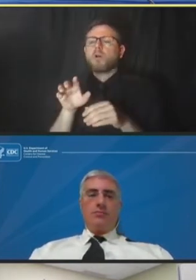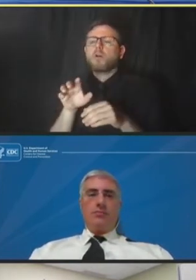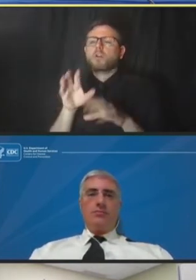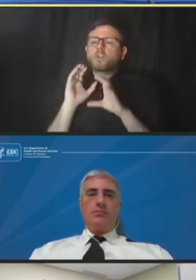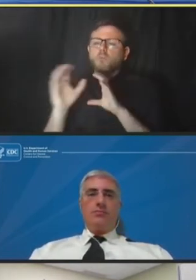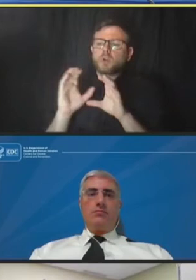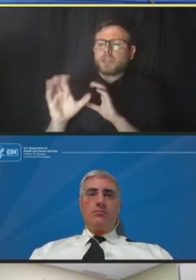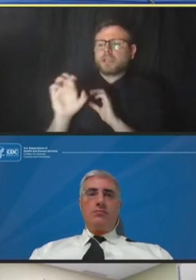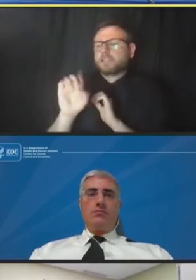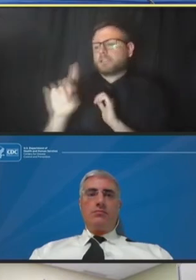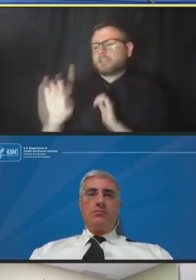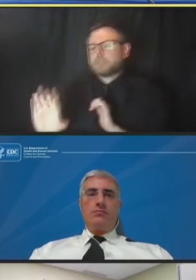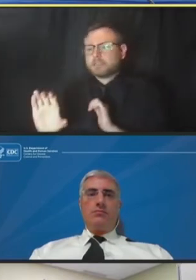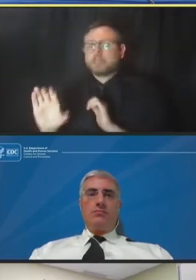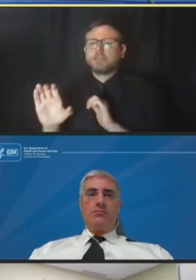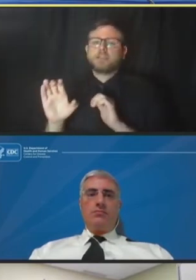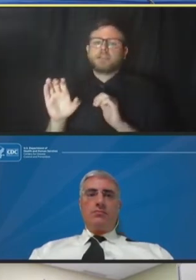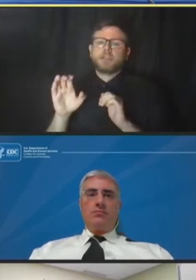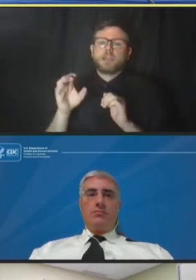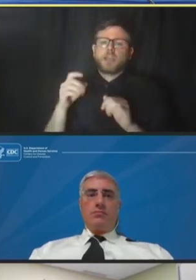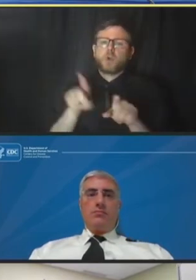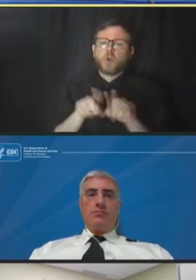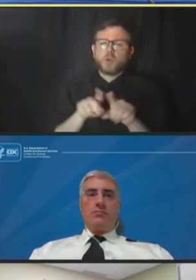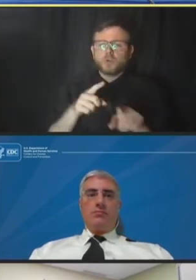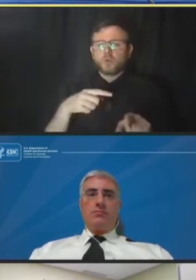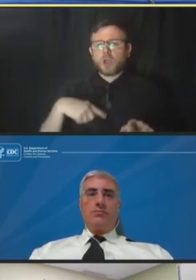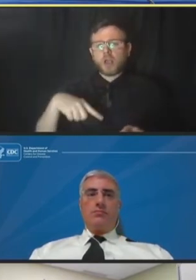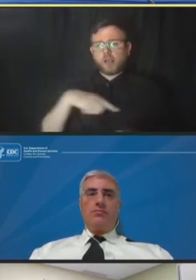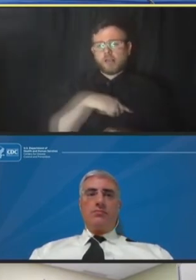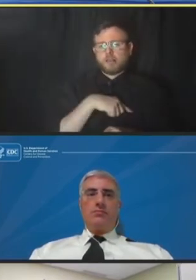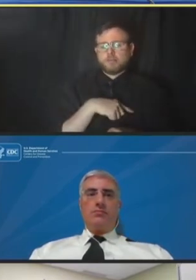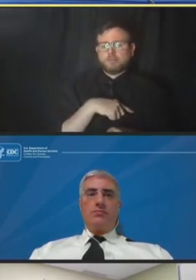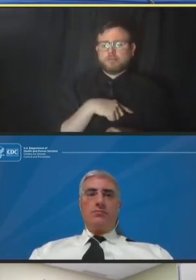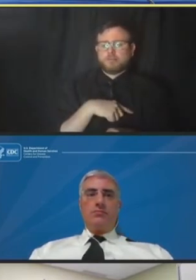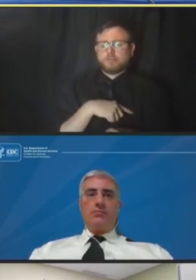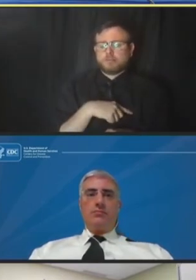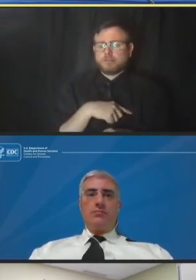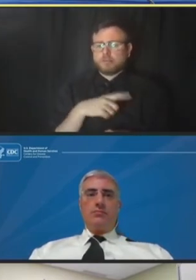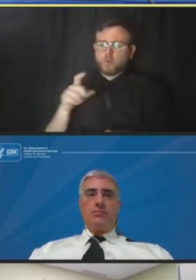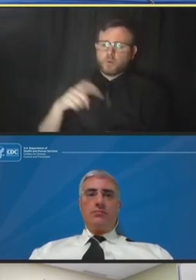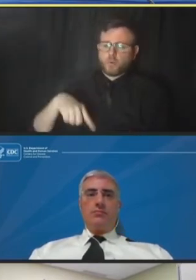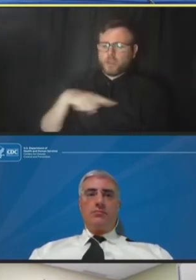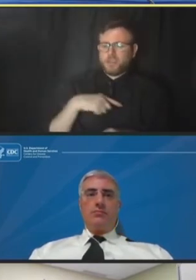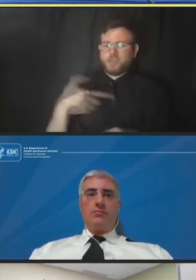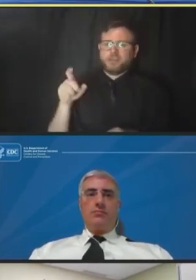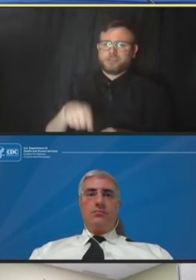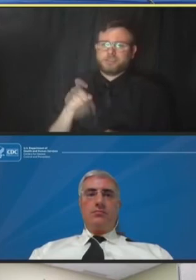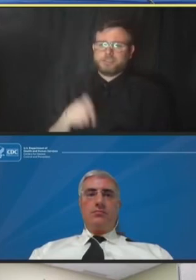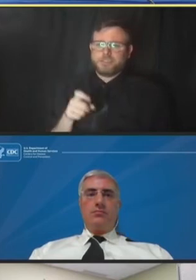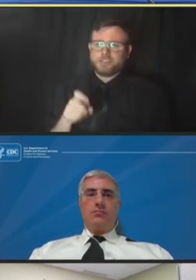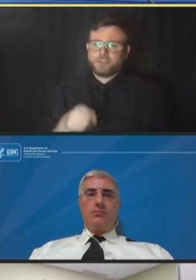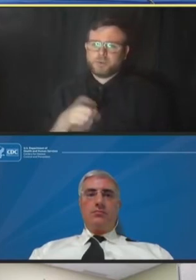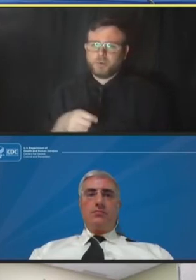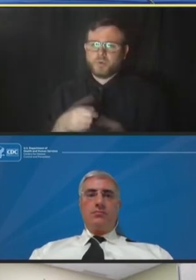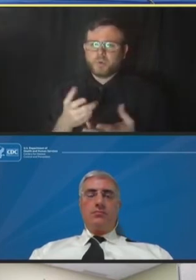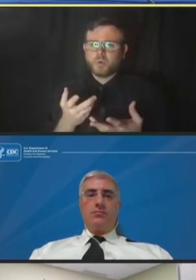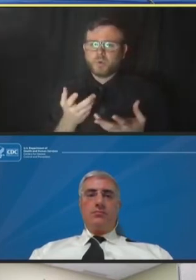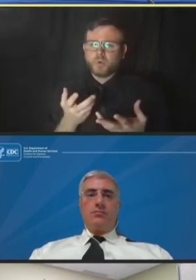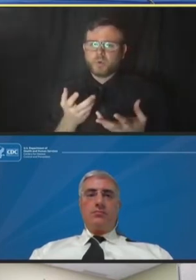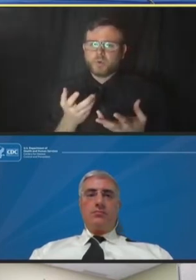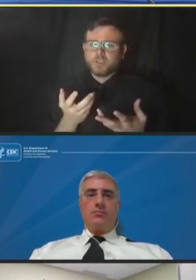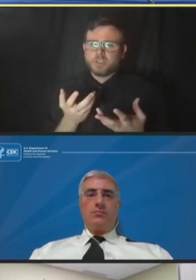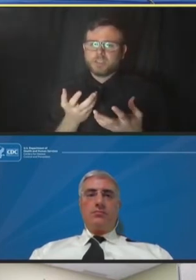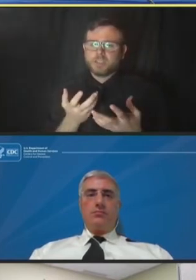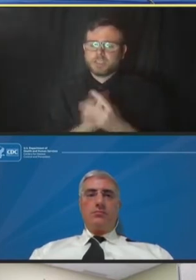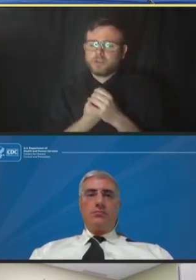disciplines, given that your word unprecedented is something that, I think about, and we have